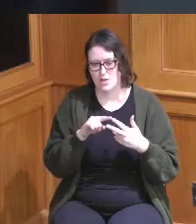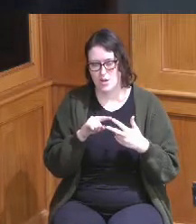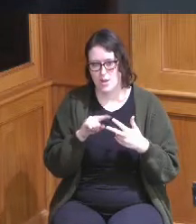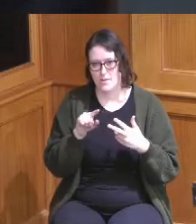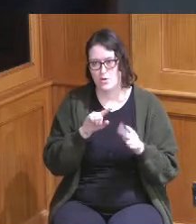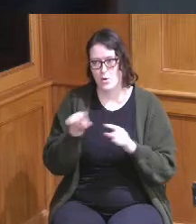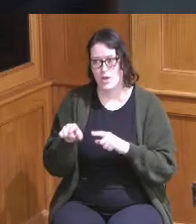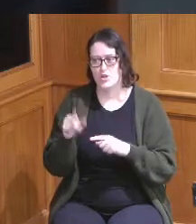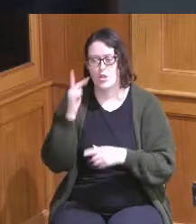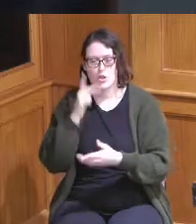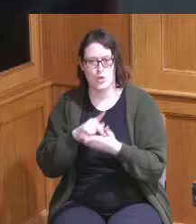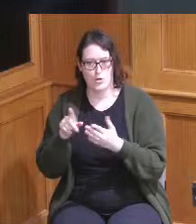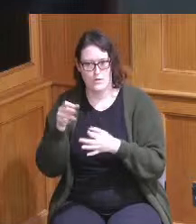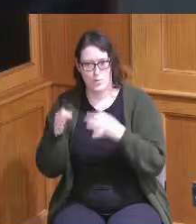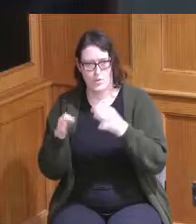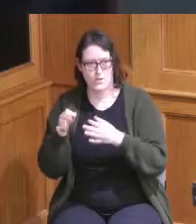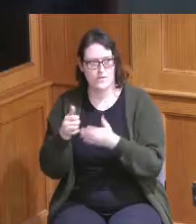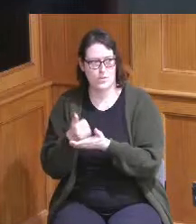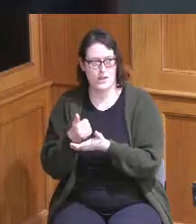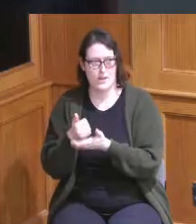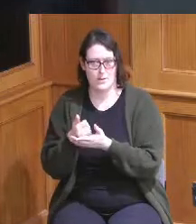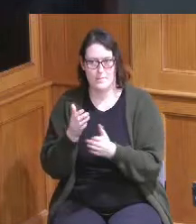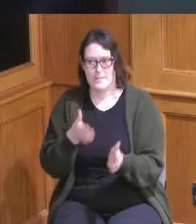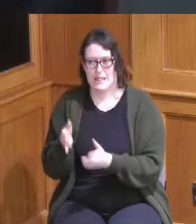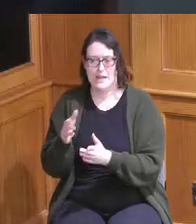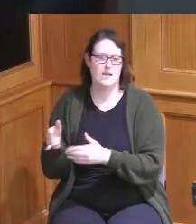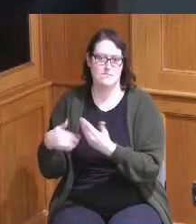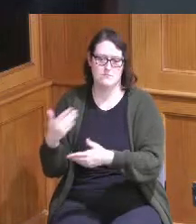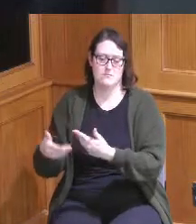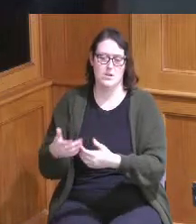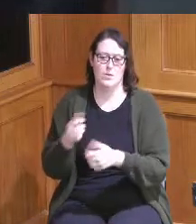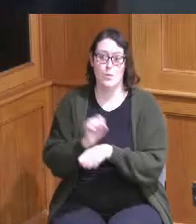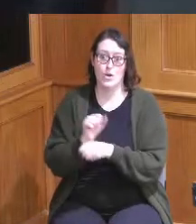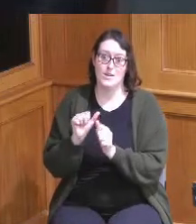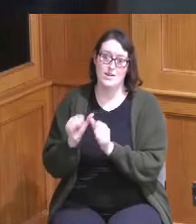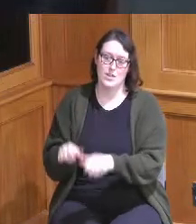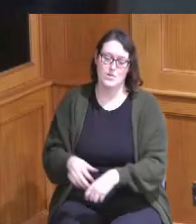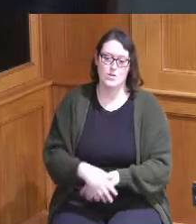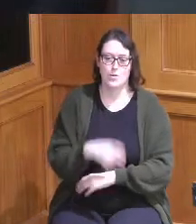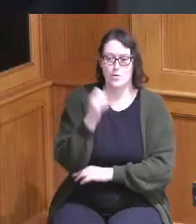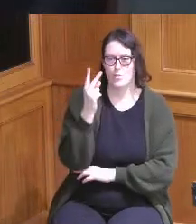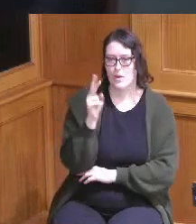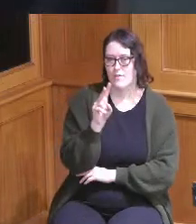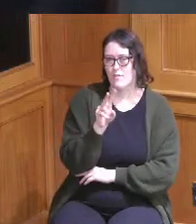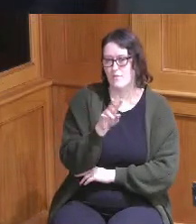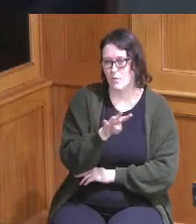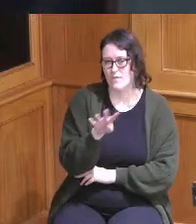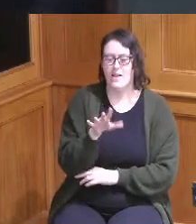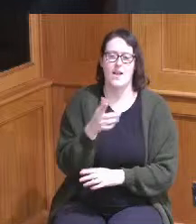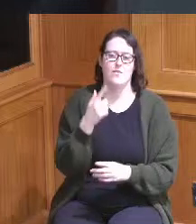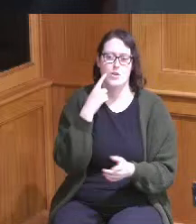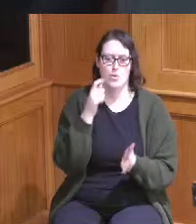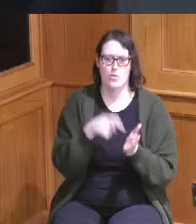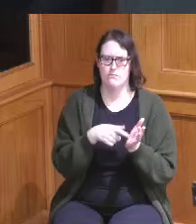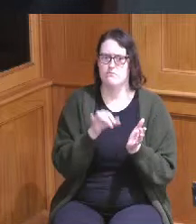planning. So the work continues. So by 12:45, we were notified of a possible incident.